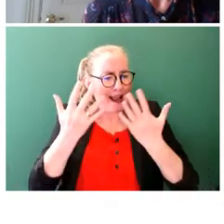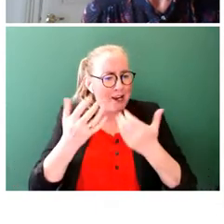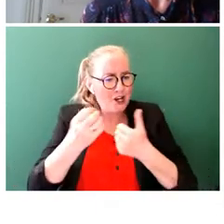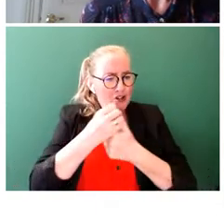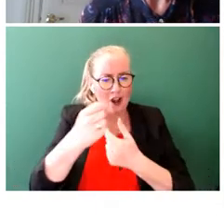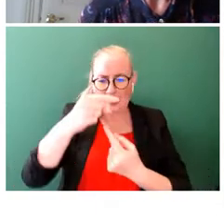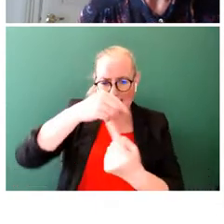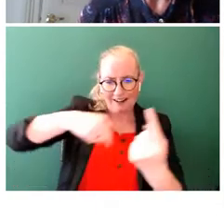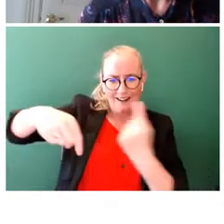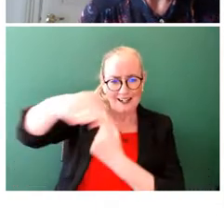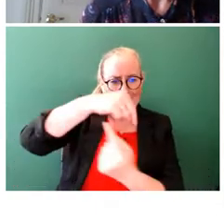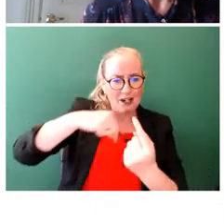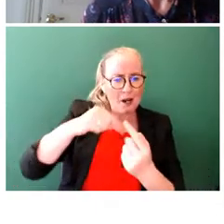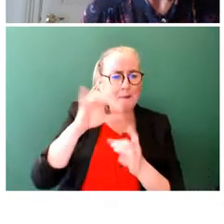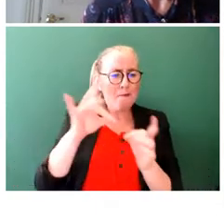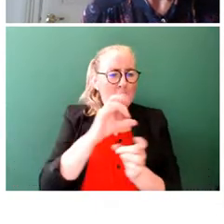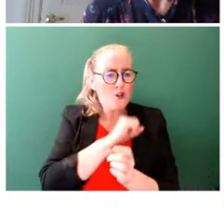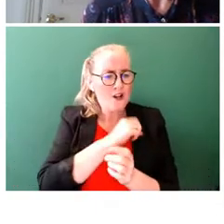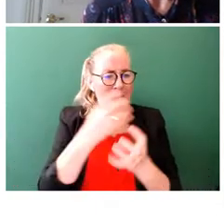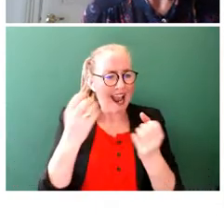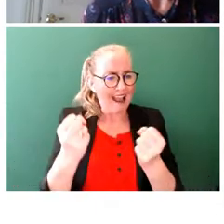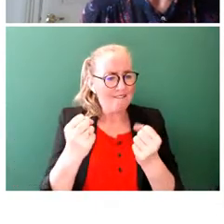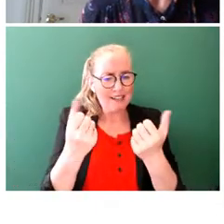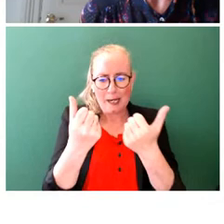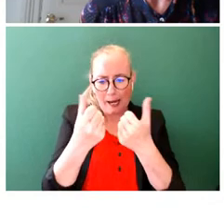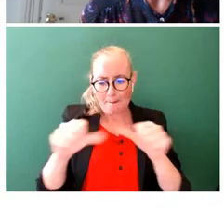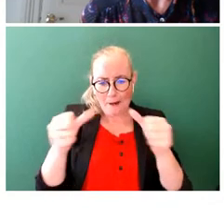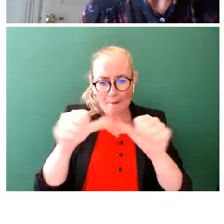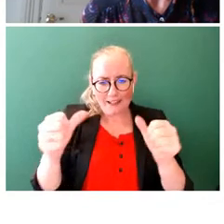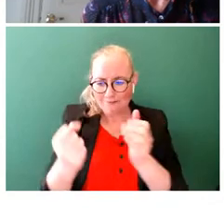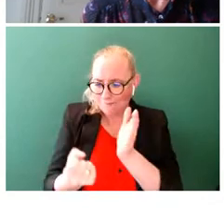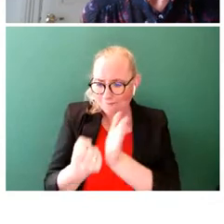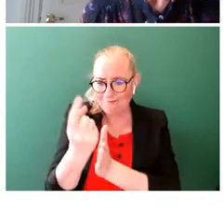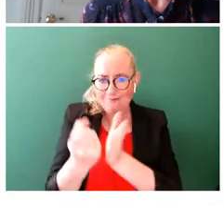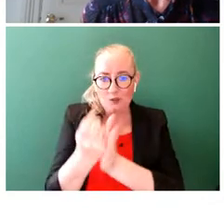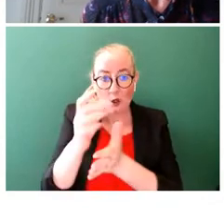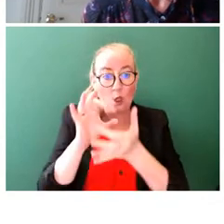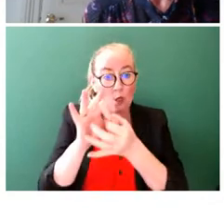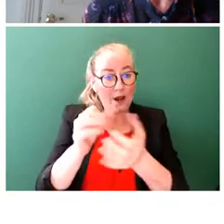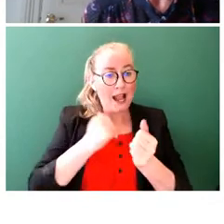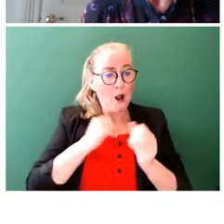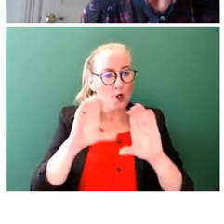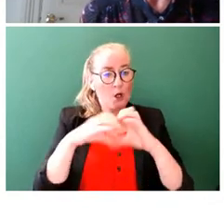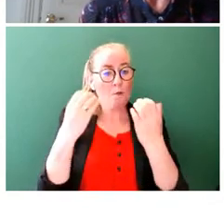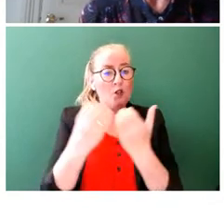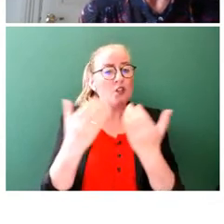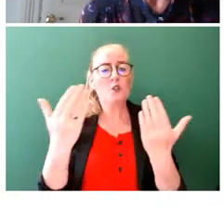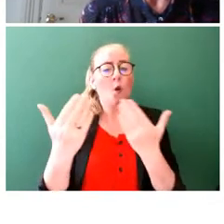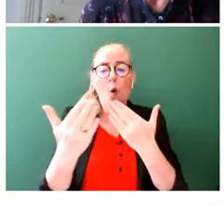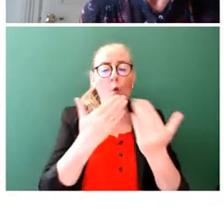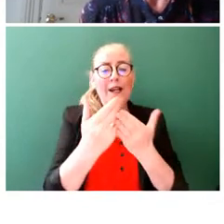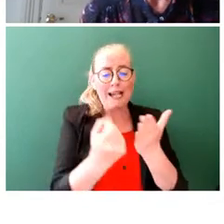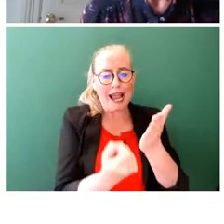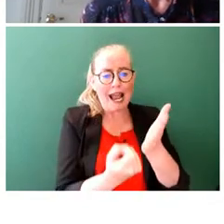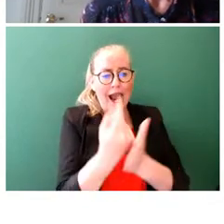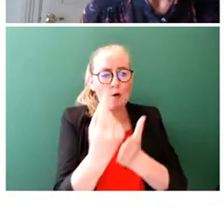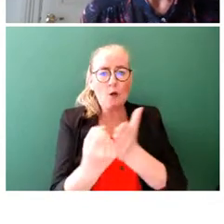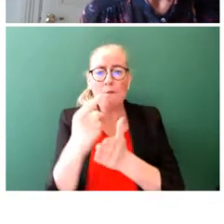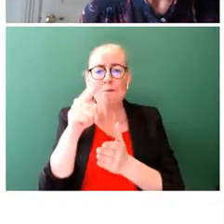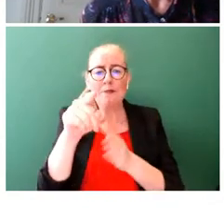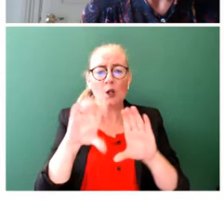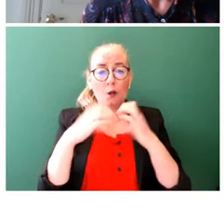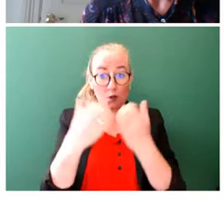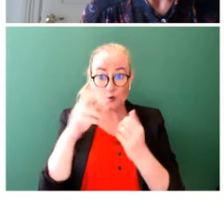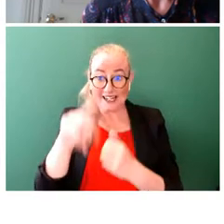behaviors to have and implement outcomes in our communities. And what are the outcomes in our communities? You can see